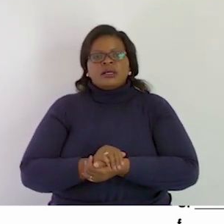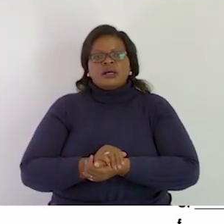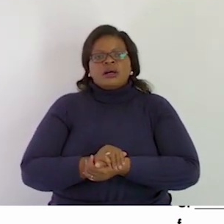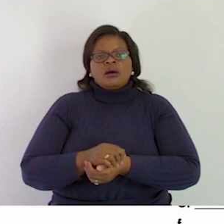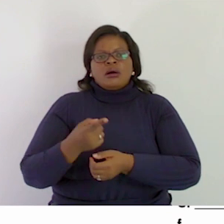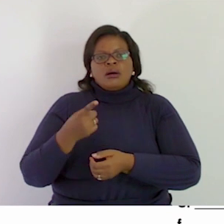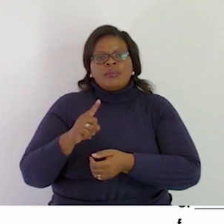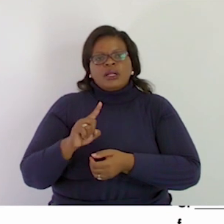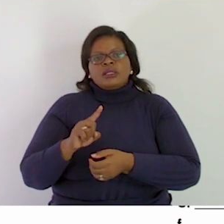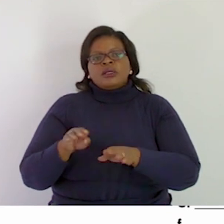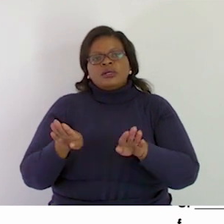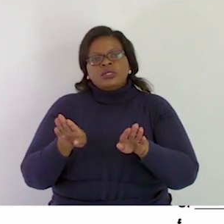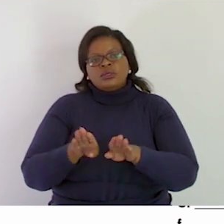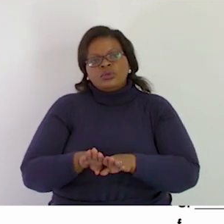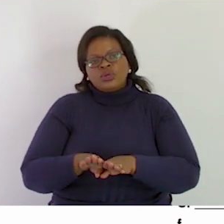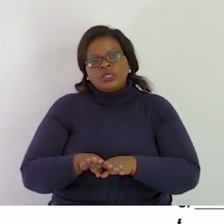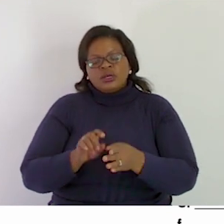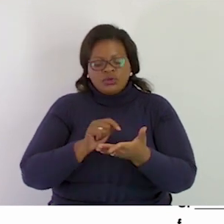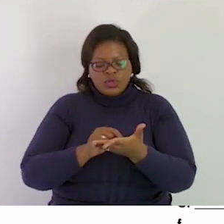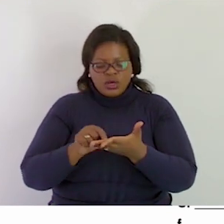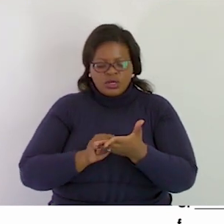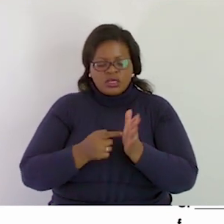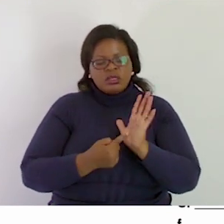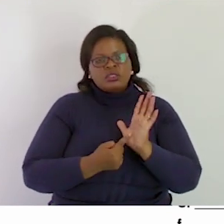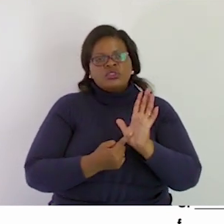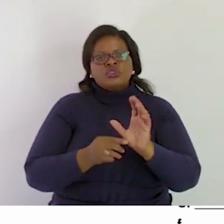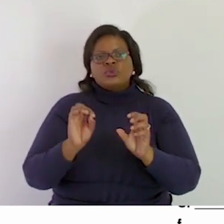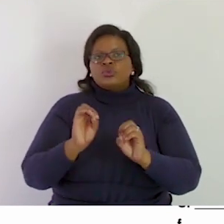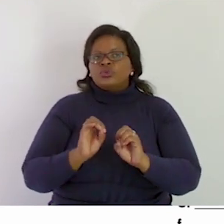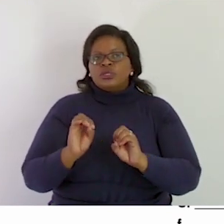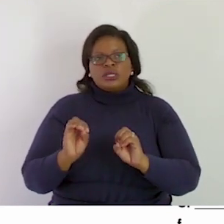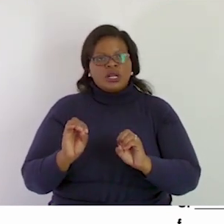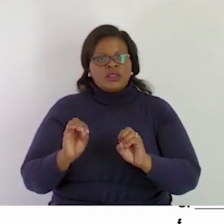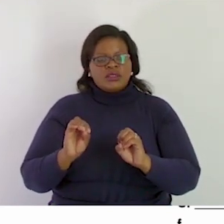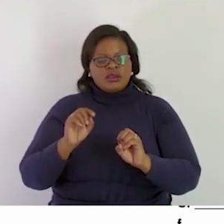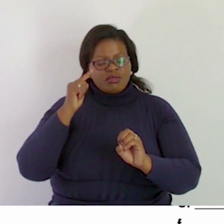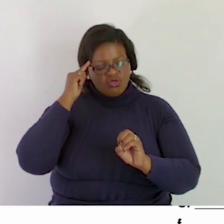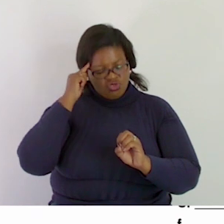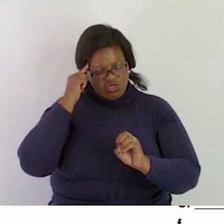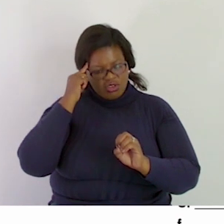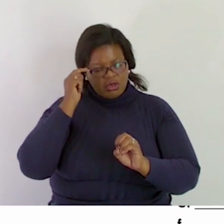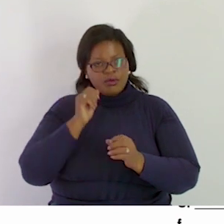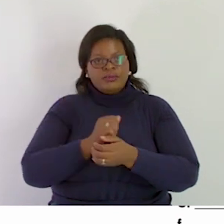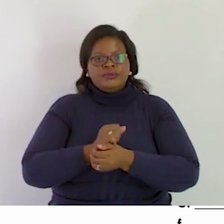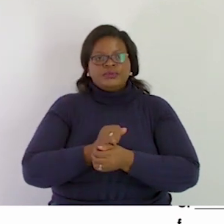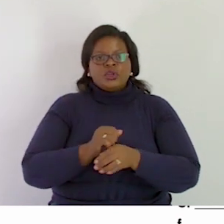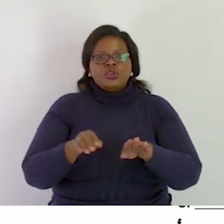some sort of calculation. You need to think deep. So you have to do